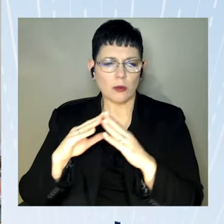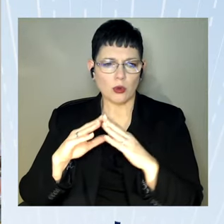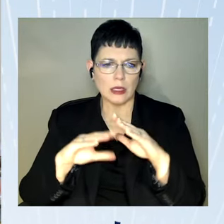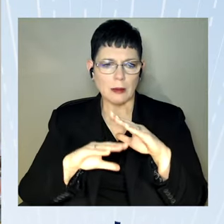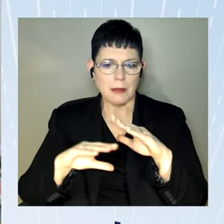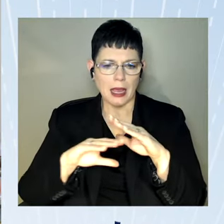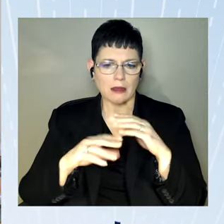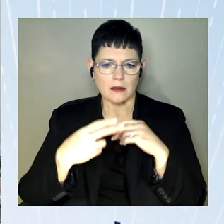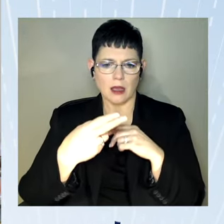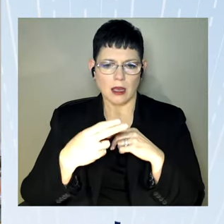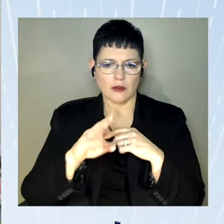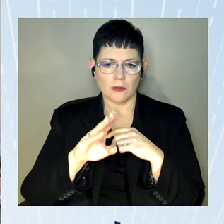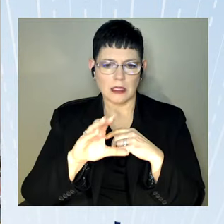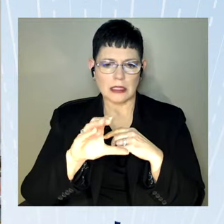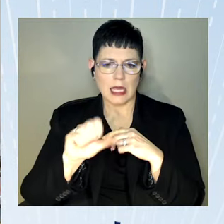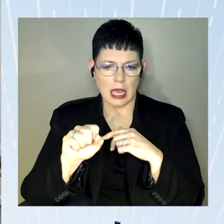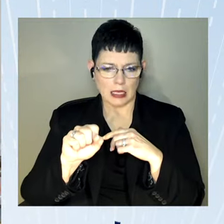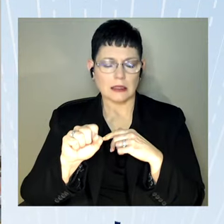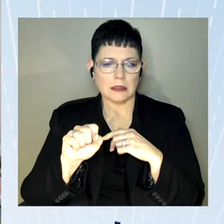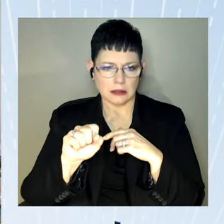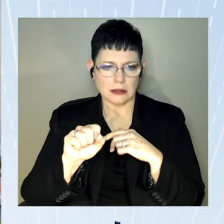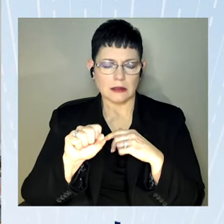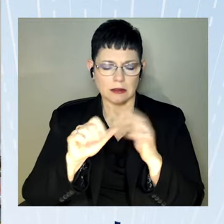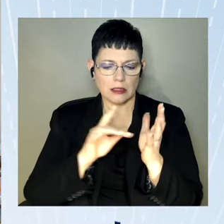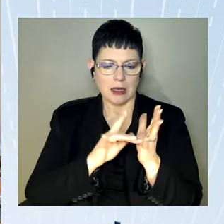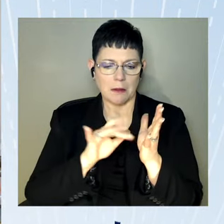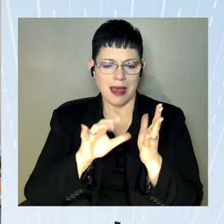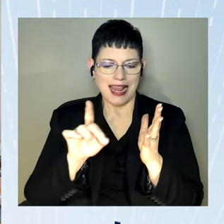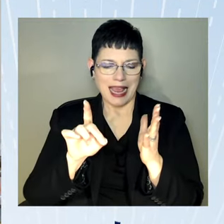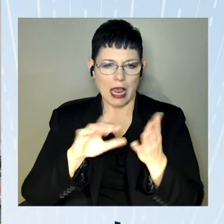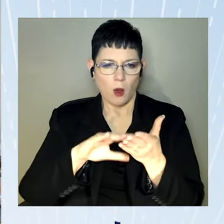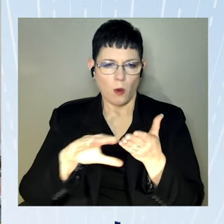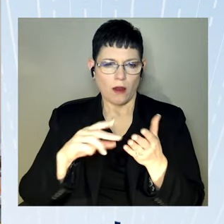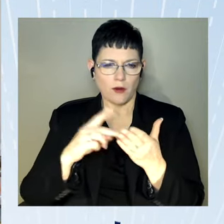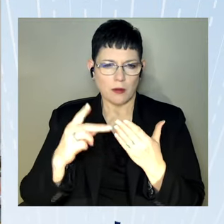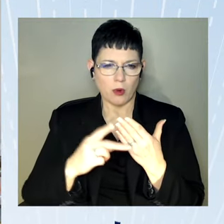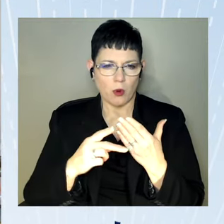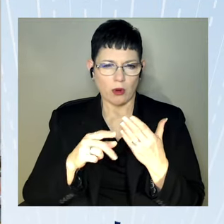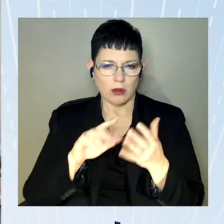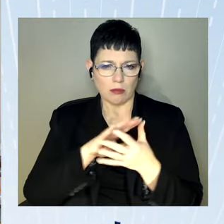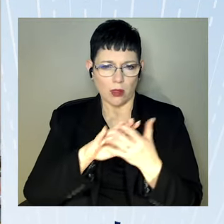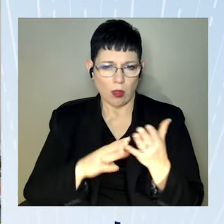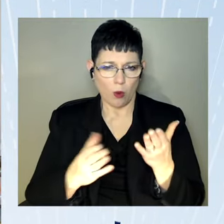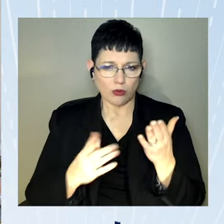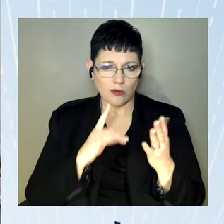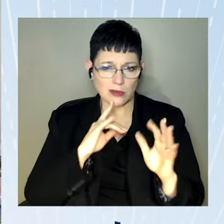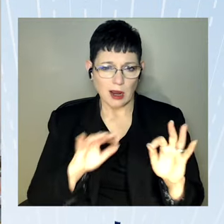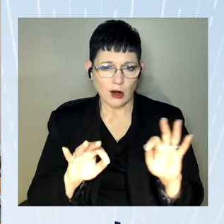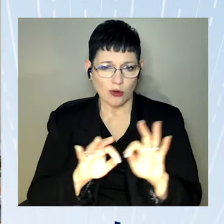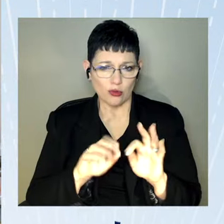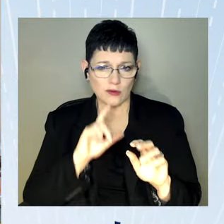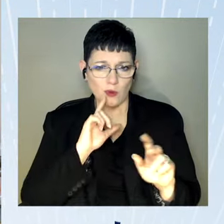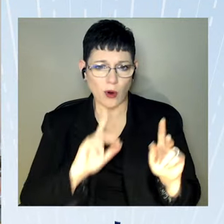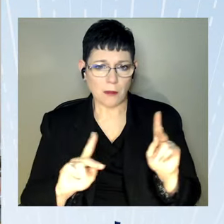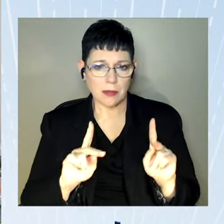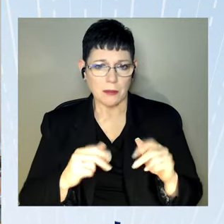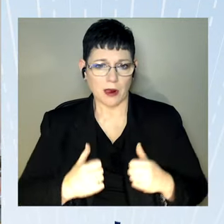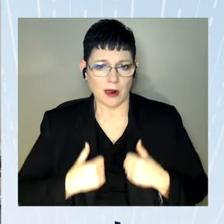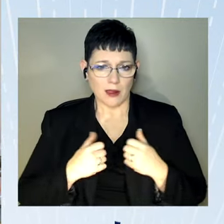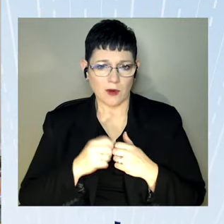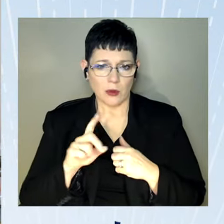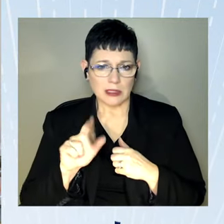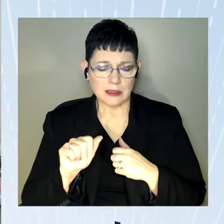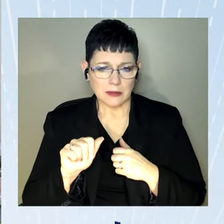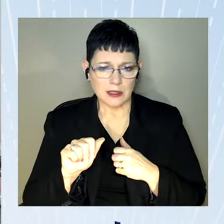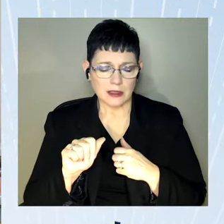HCBS, within Medicaid waiver programs. These services are crucial to people living with disabilities, and are life-changing